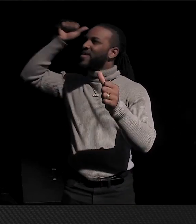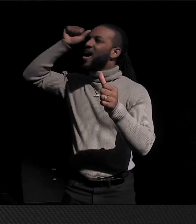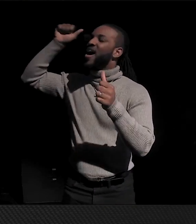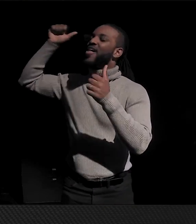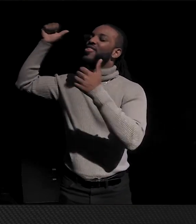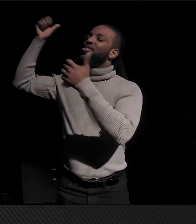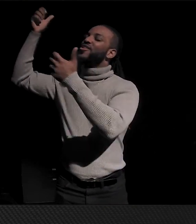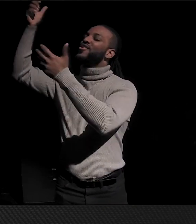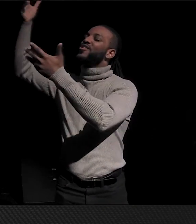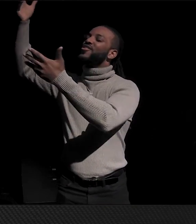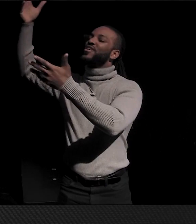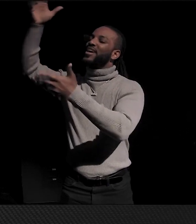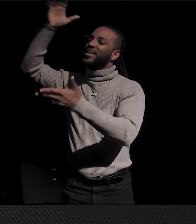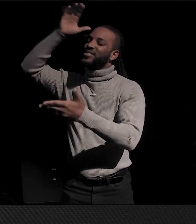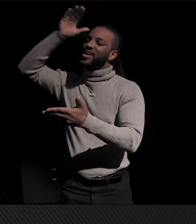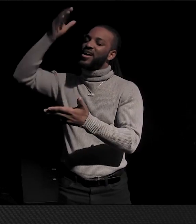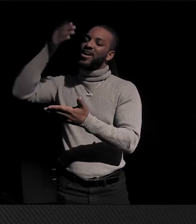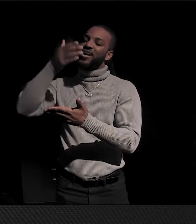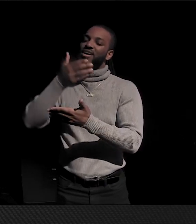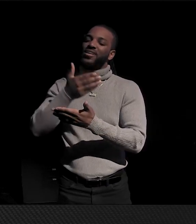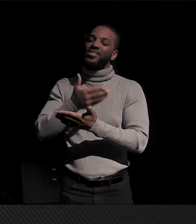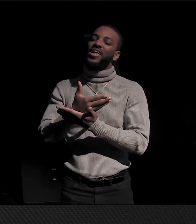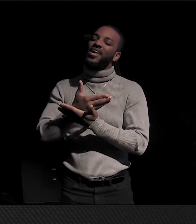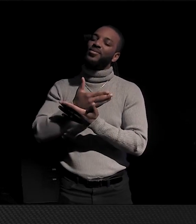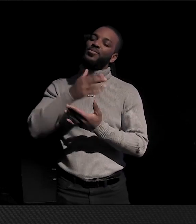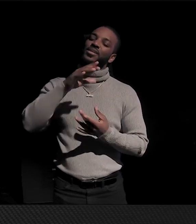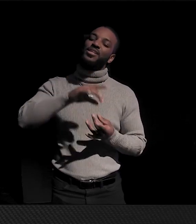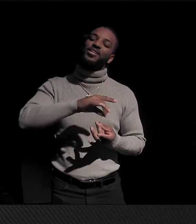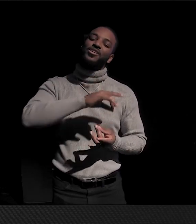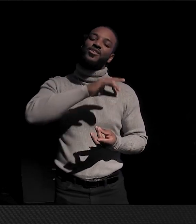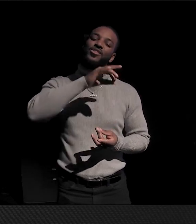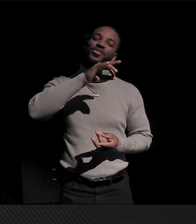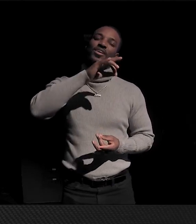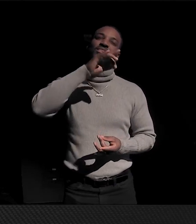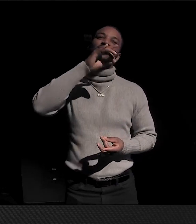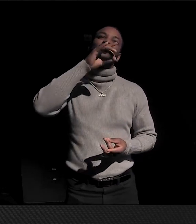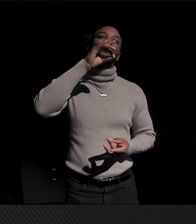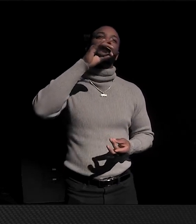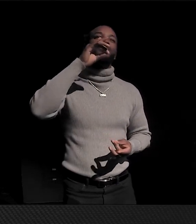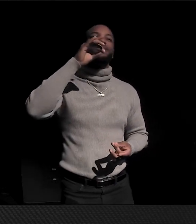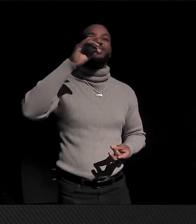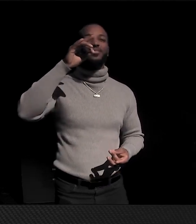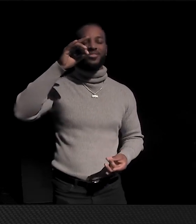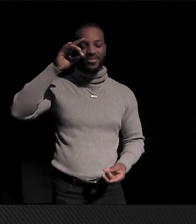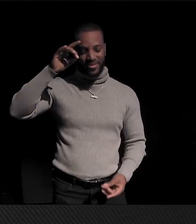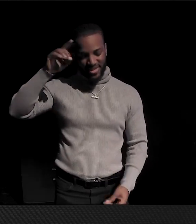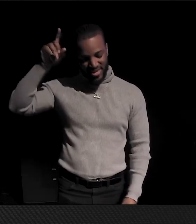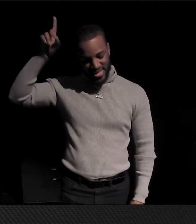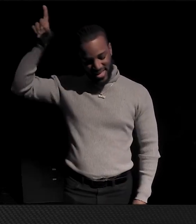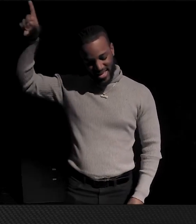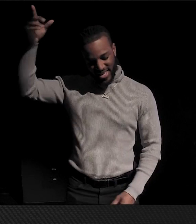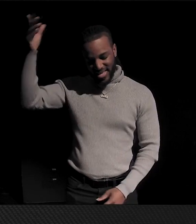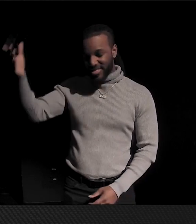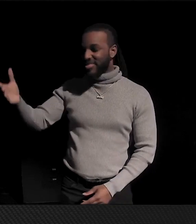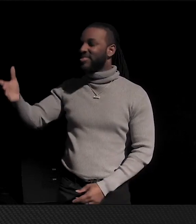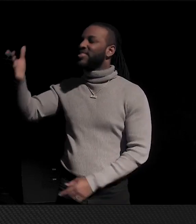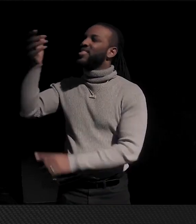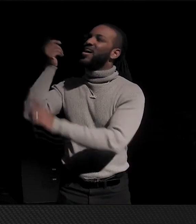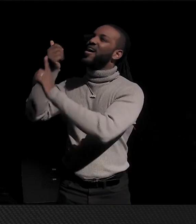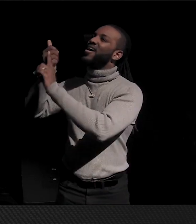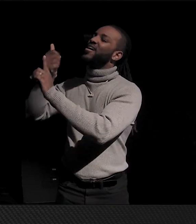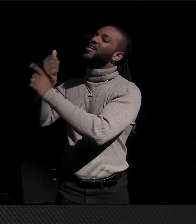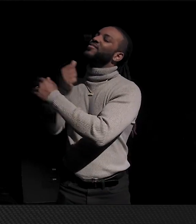is Father, Son, and Spirit, and he